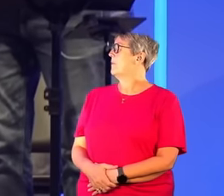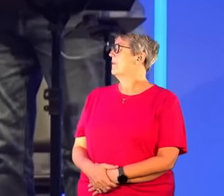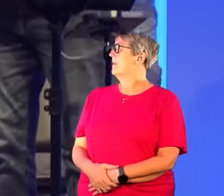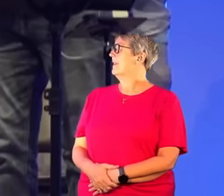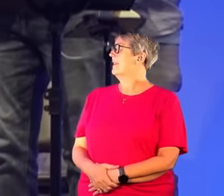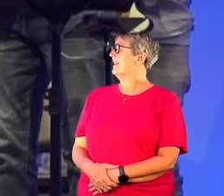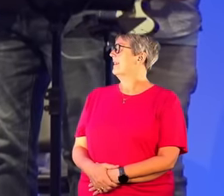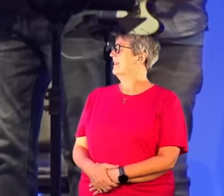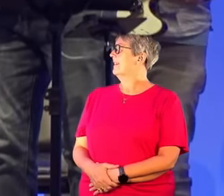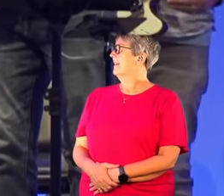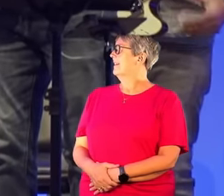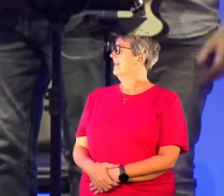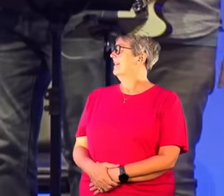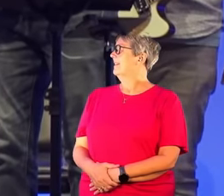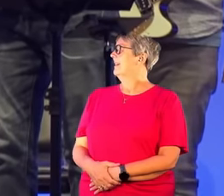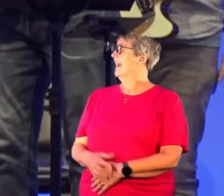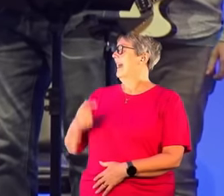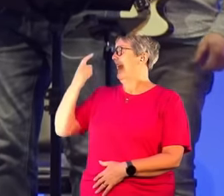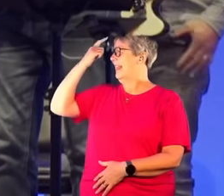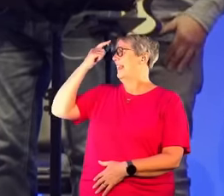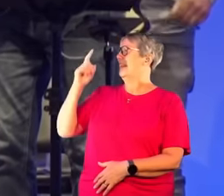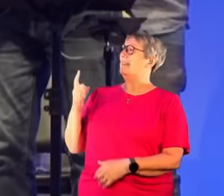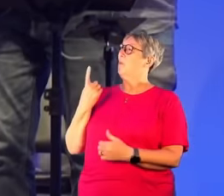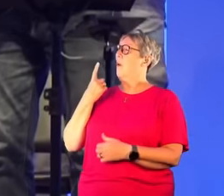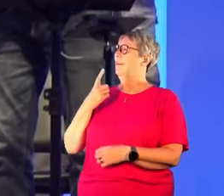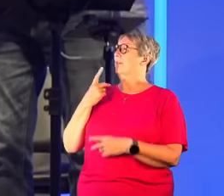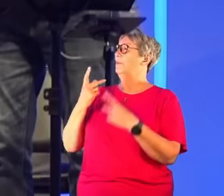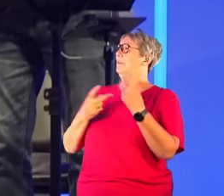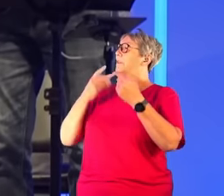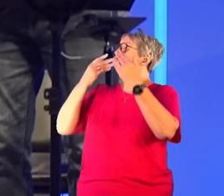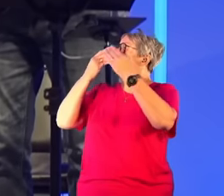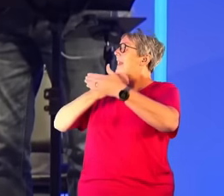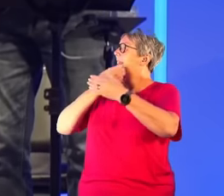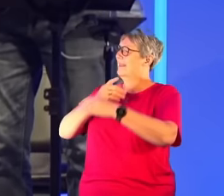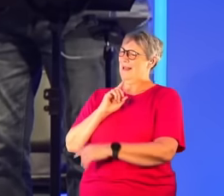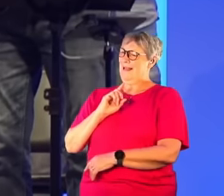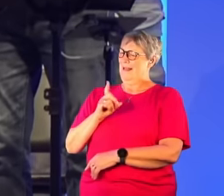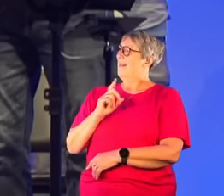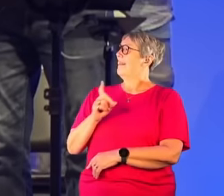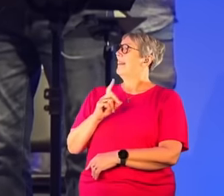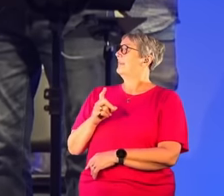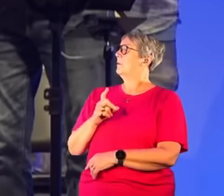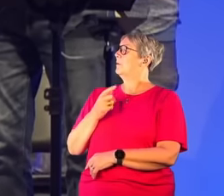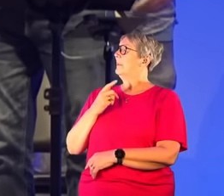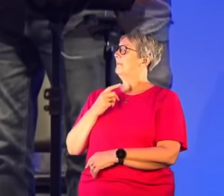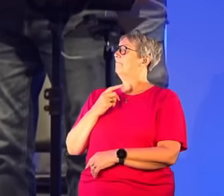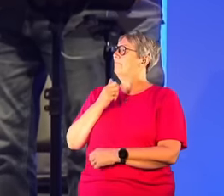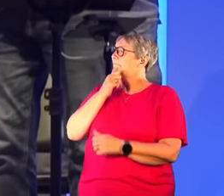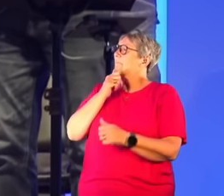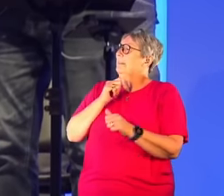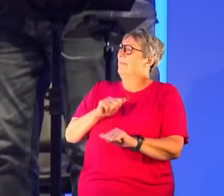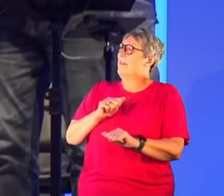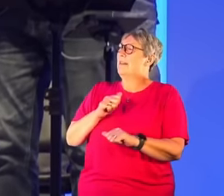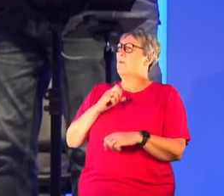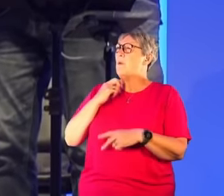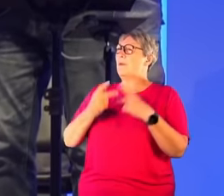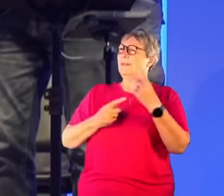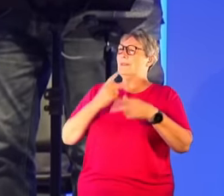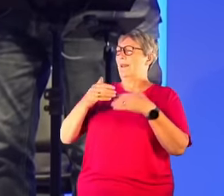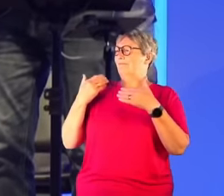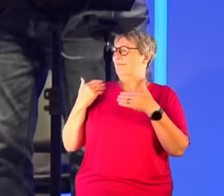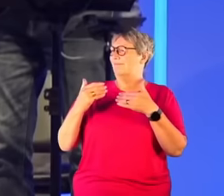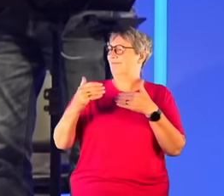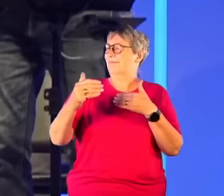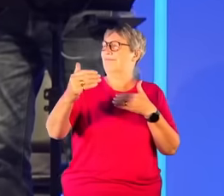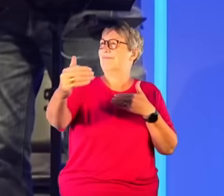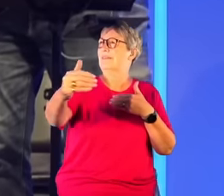I would actually think it's the one that we sang tonight. I actually think that is going to have a lot of legs to it in terms